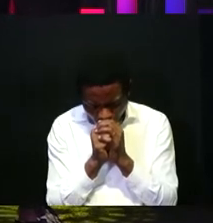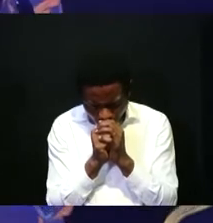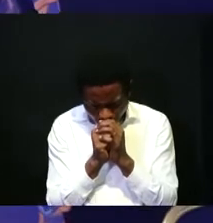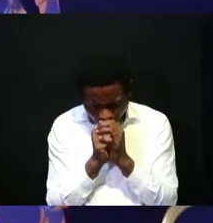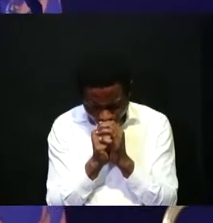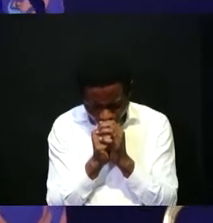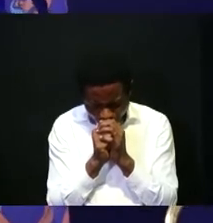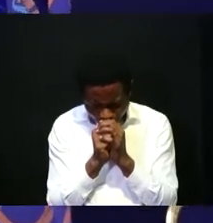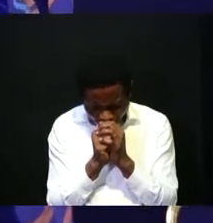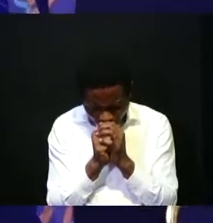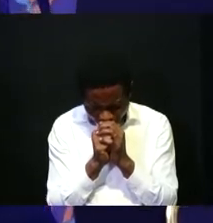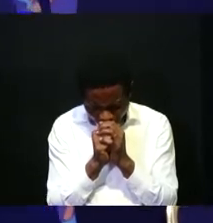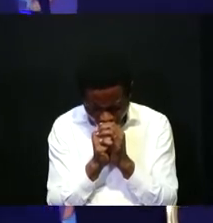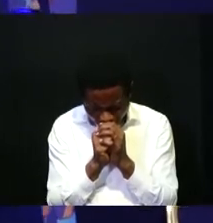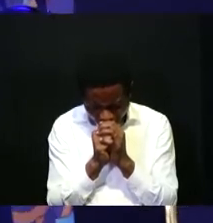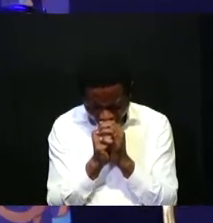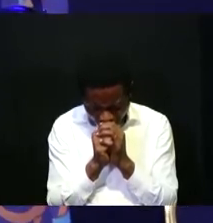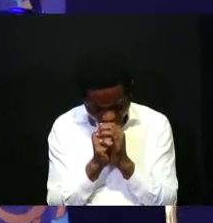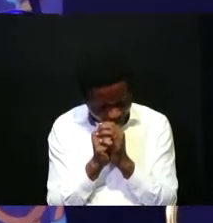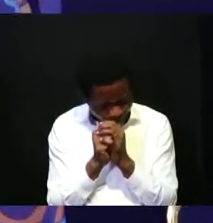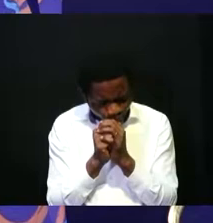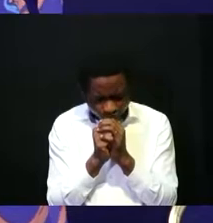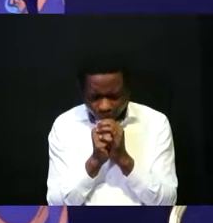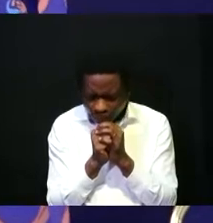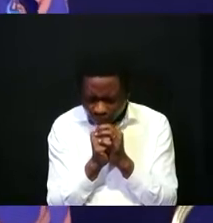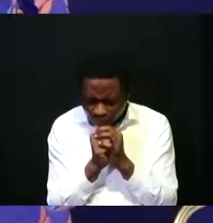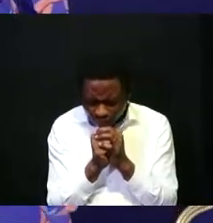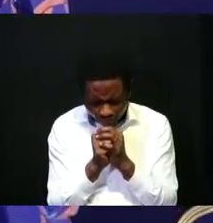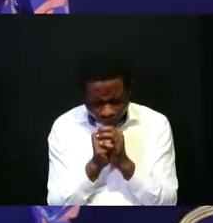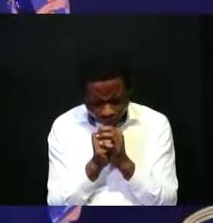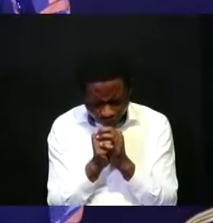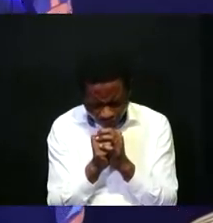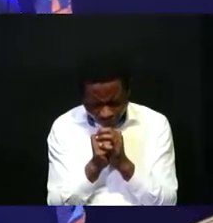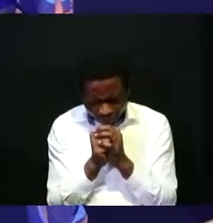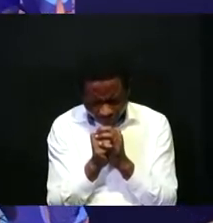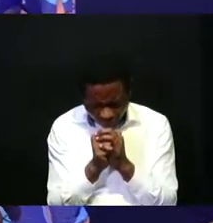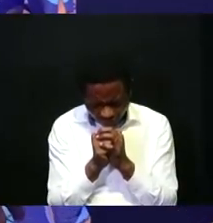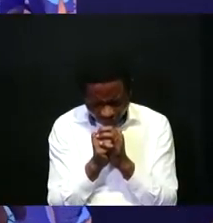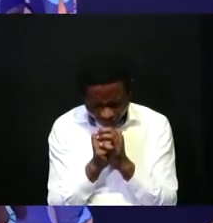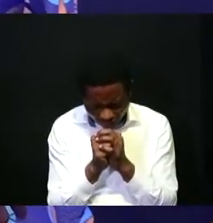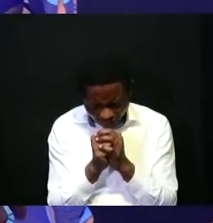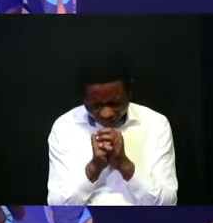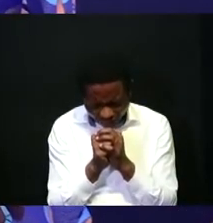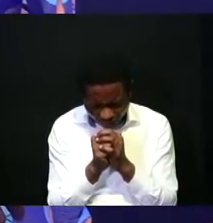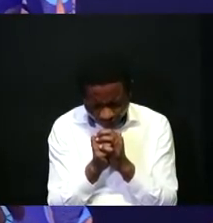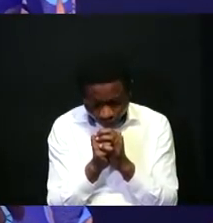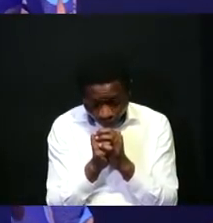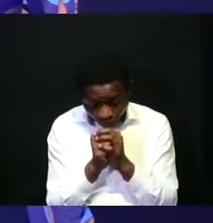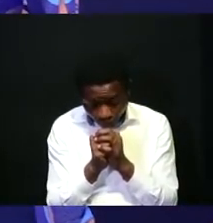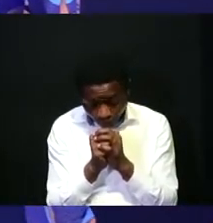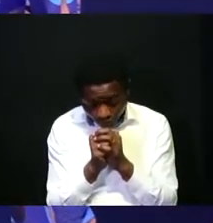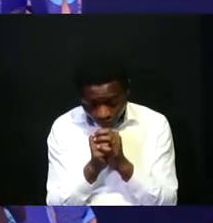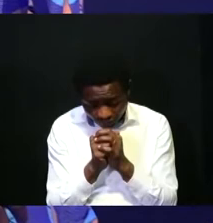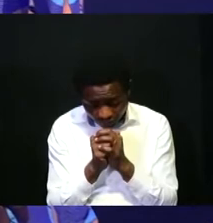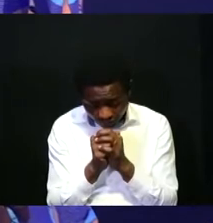God. There is none that can be likened to you, O God. From the east to the west, the north to the south, O God, you alone